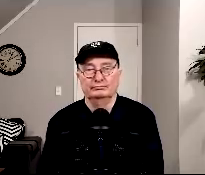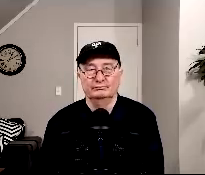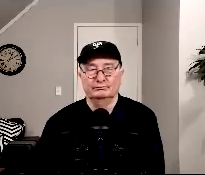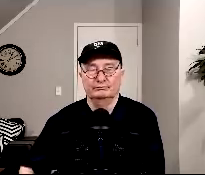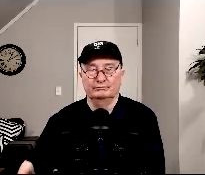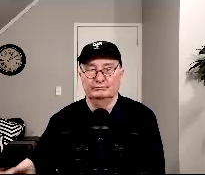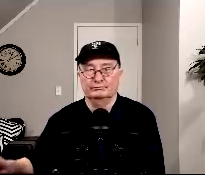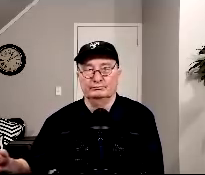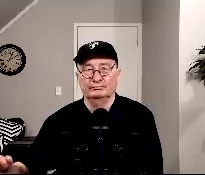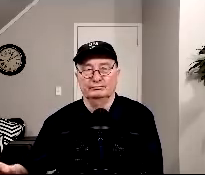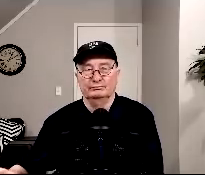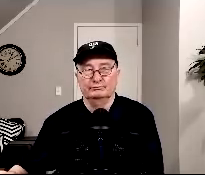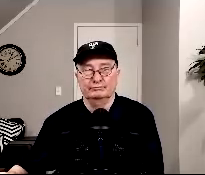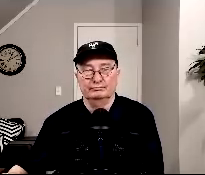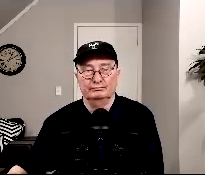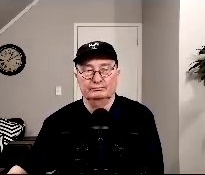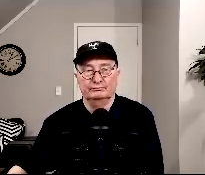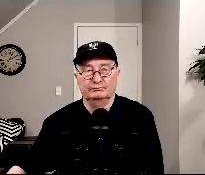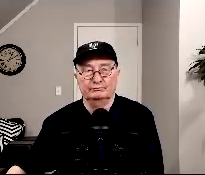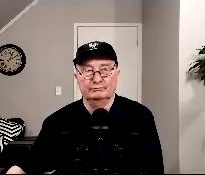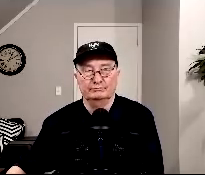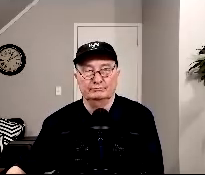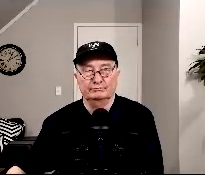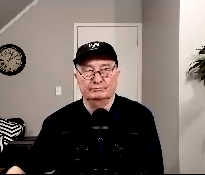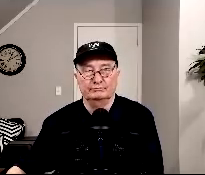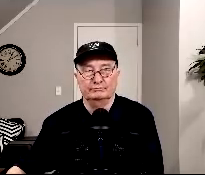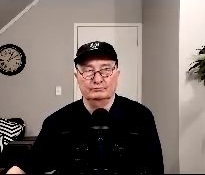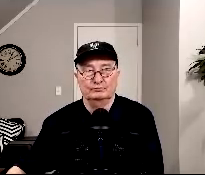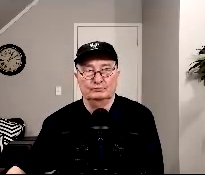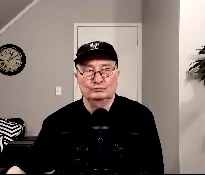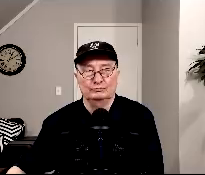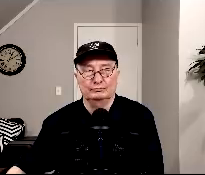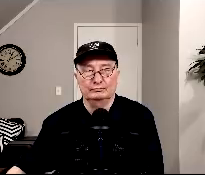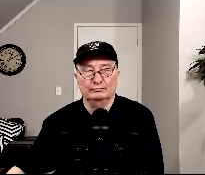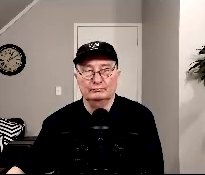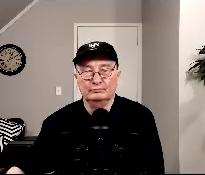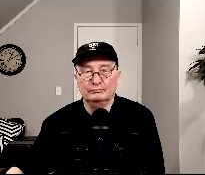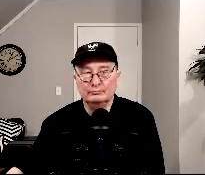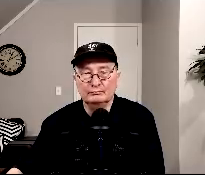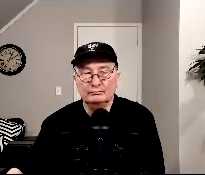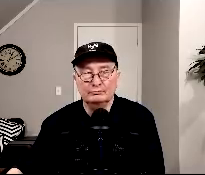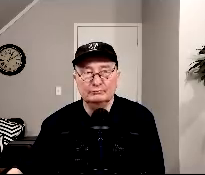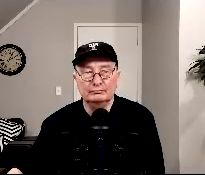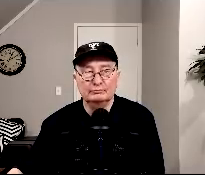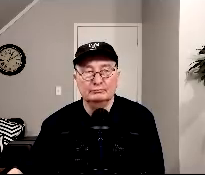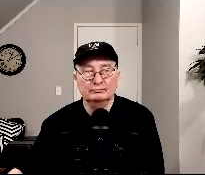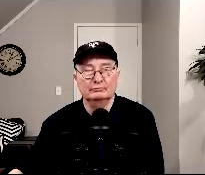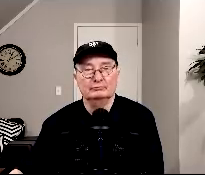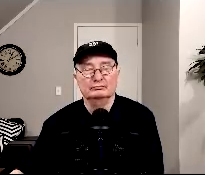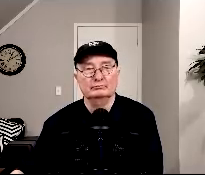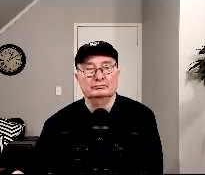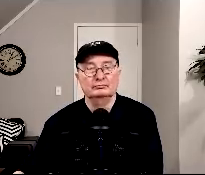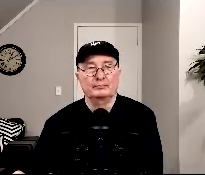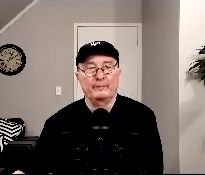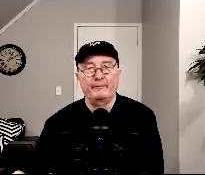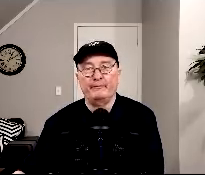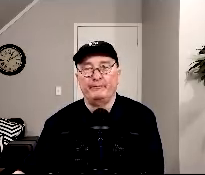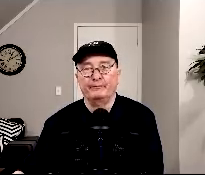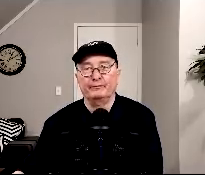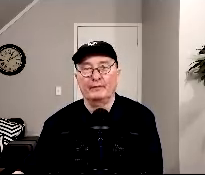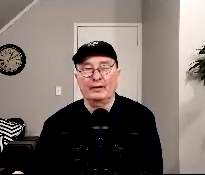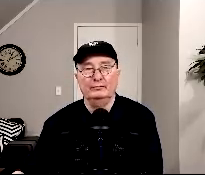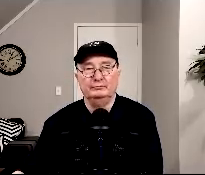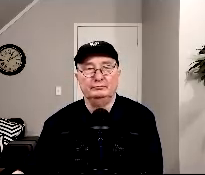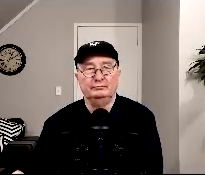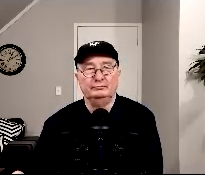an idiot. He's an incompetent and he's a communist. You know, I have lived in New York and the New York area long